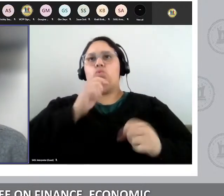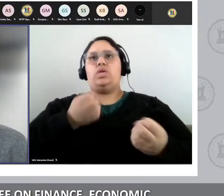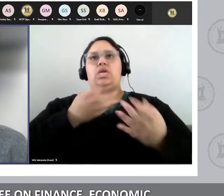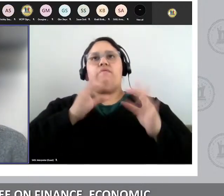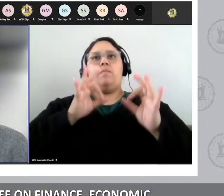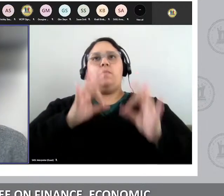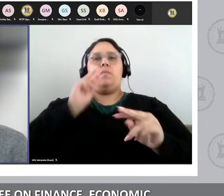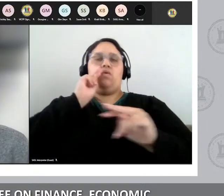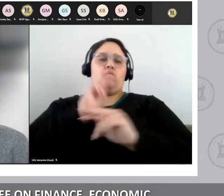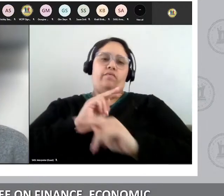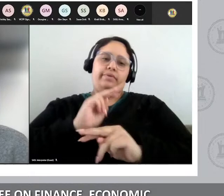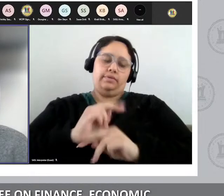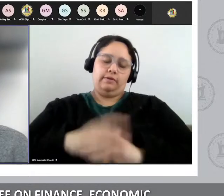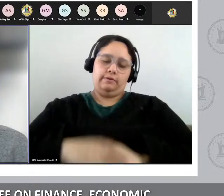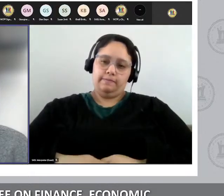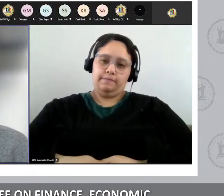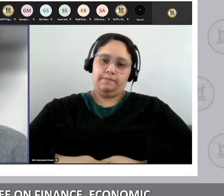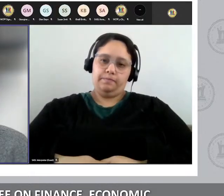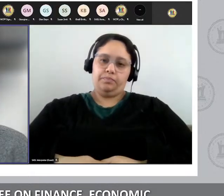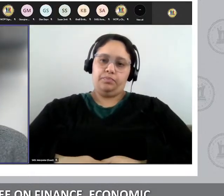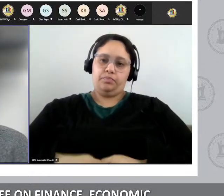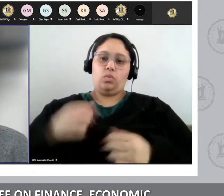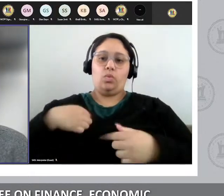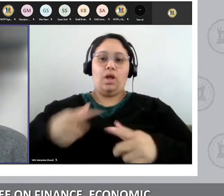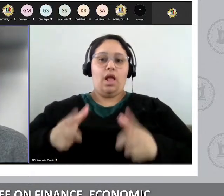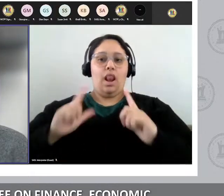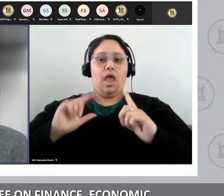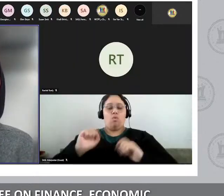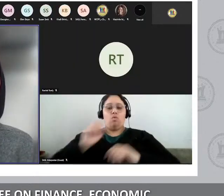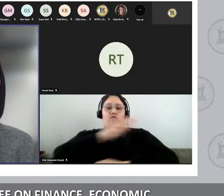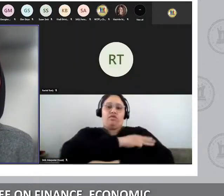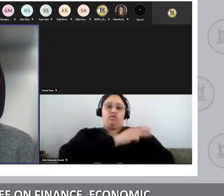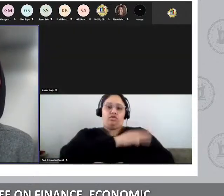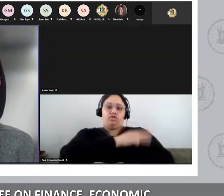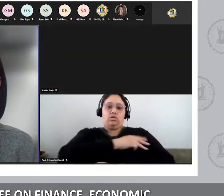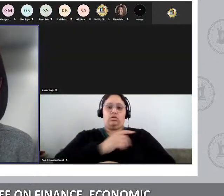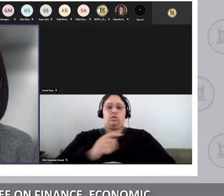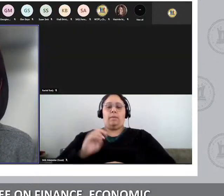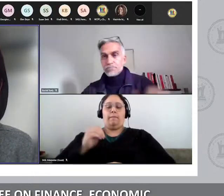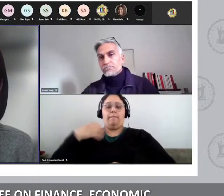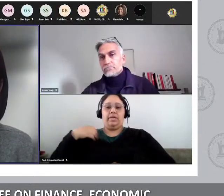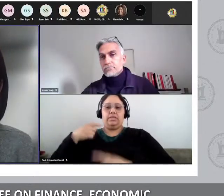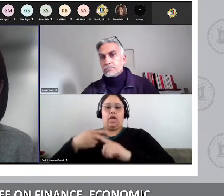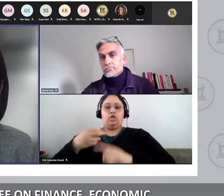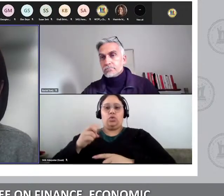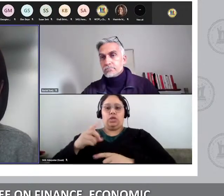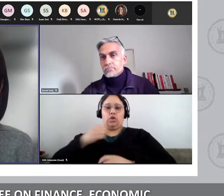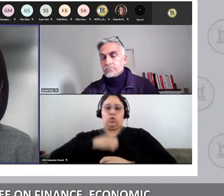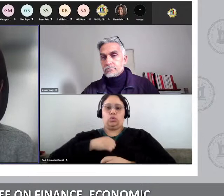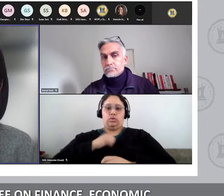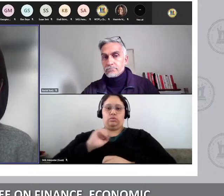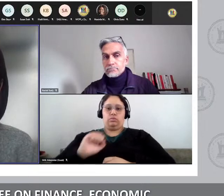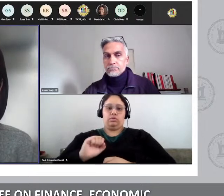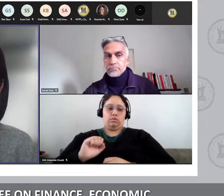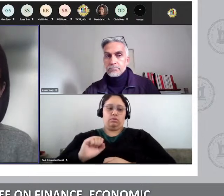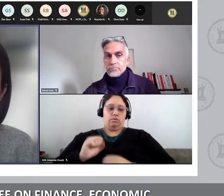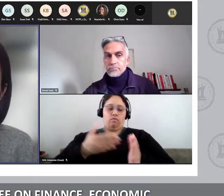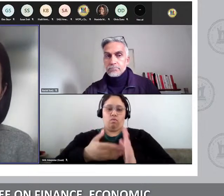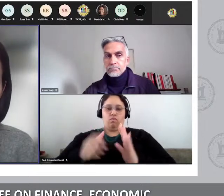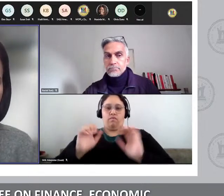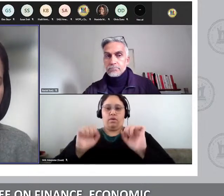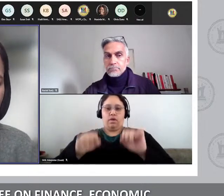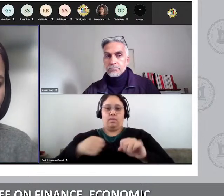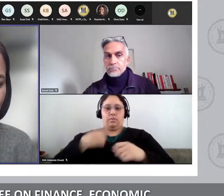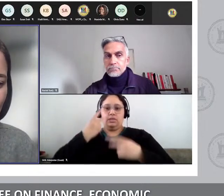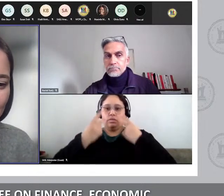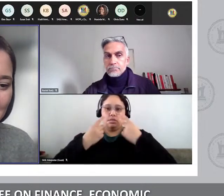conduct oversight. We'll allow the officials, Minister and HOD, to excuse themselves. I